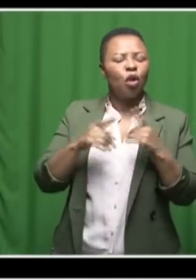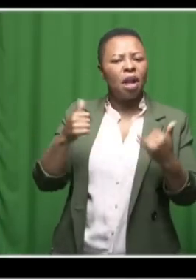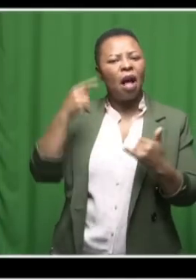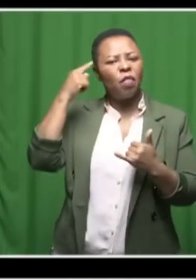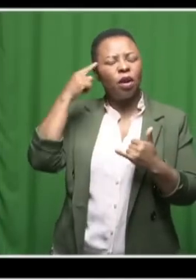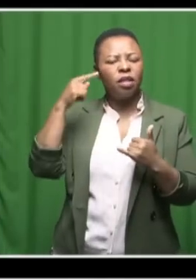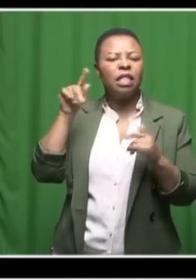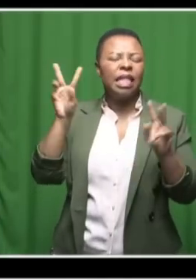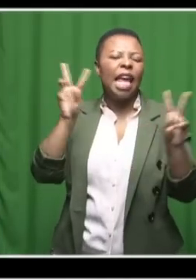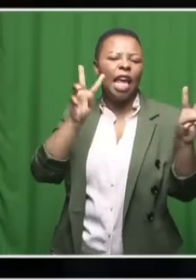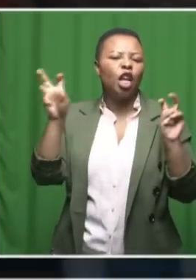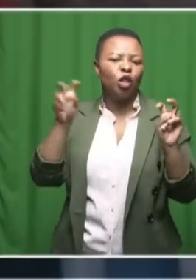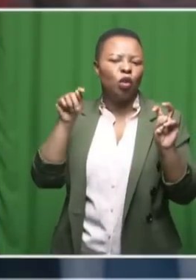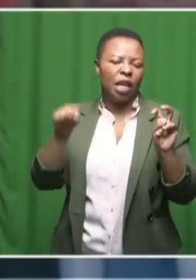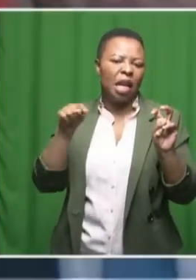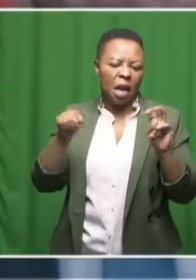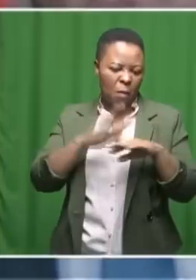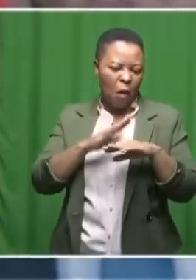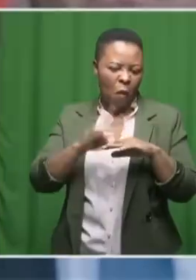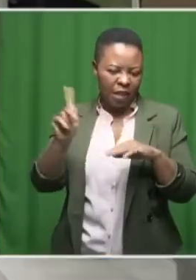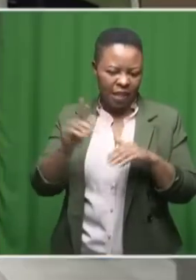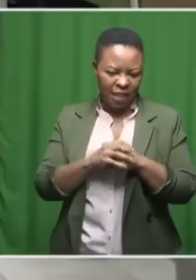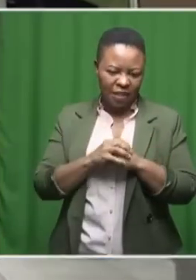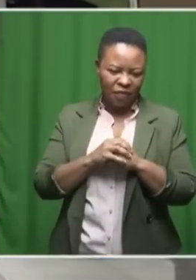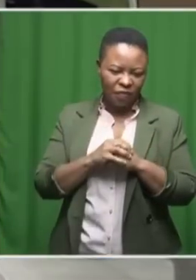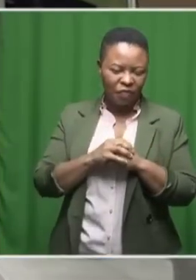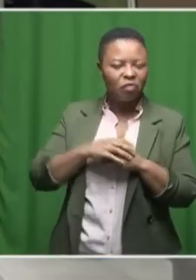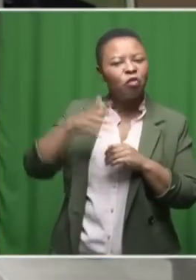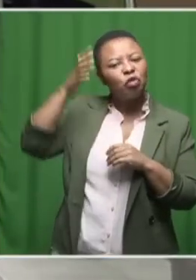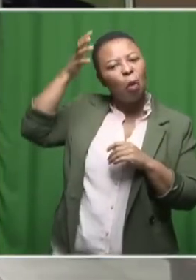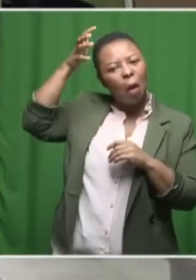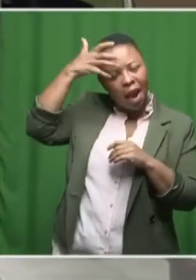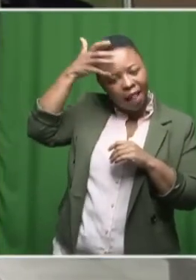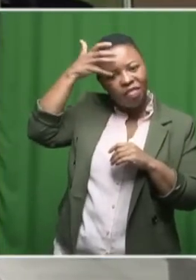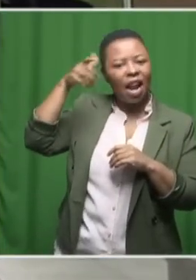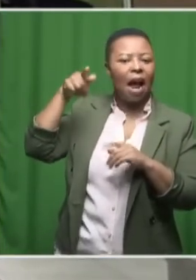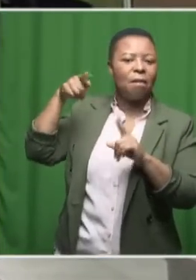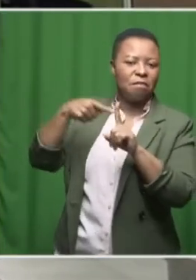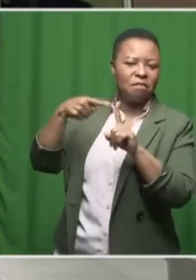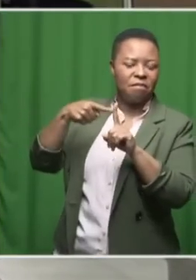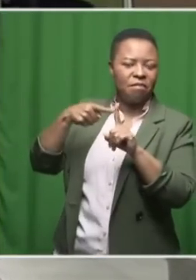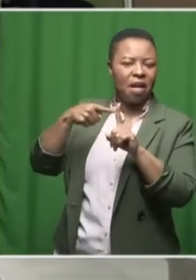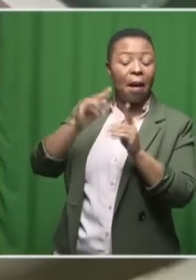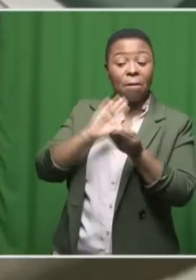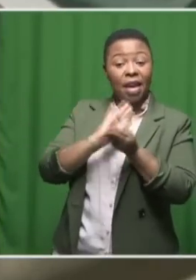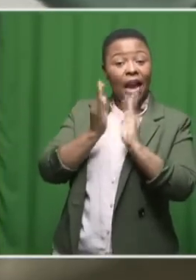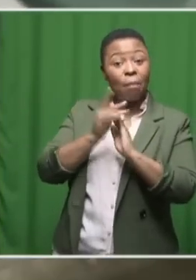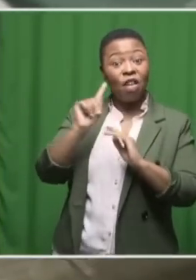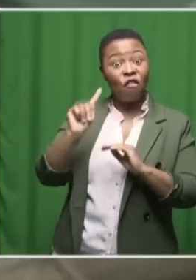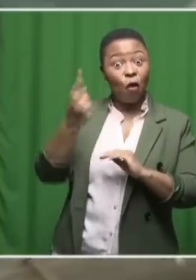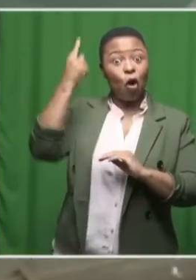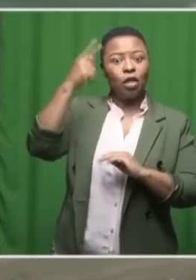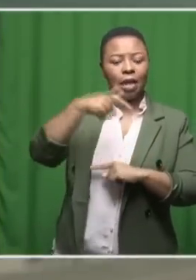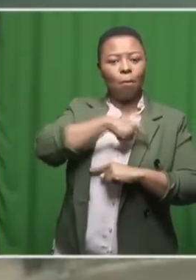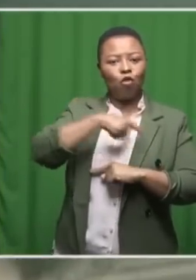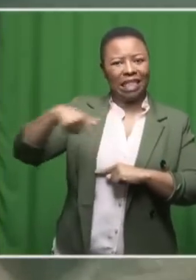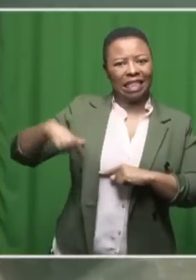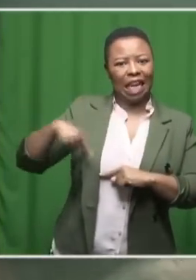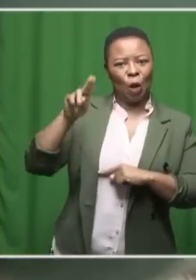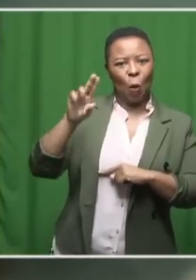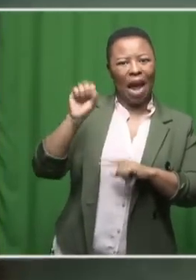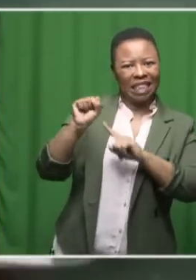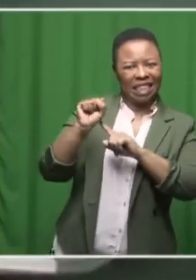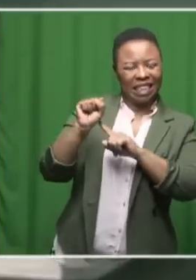main issue here. And Donald Trump becoming the first president of the United States, former